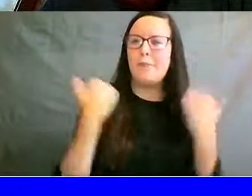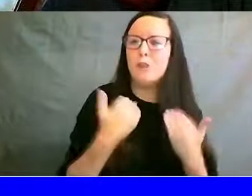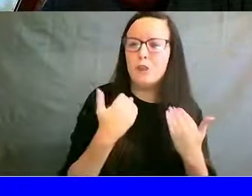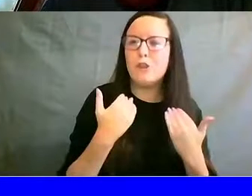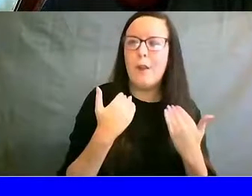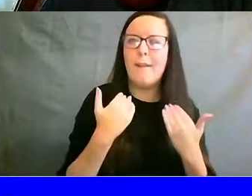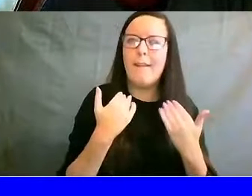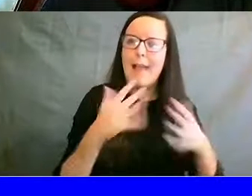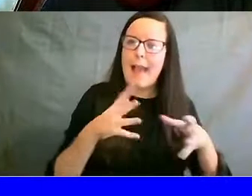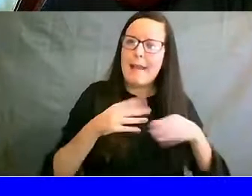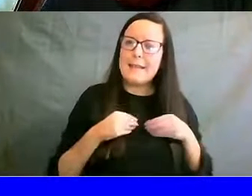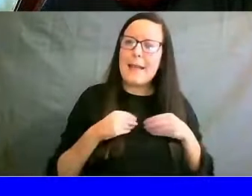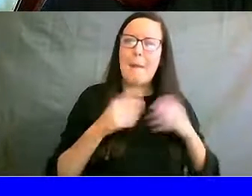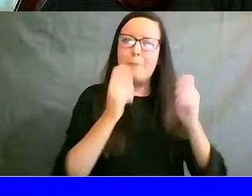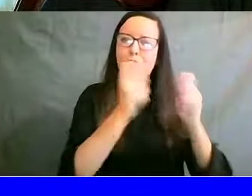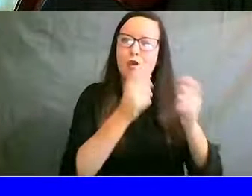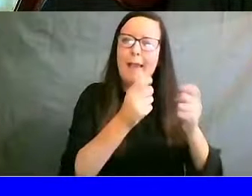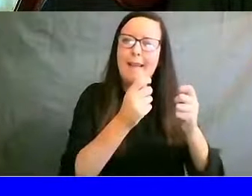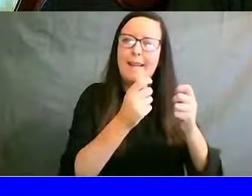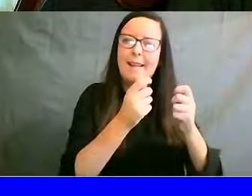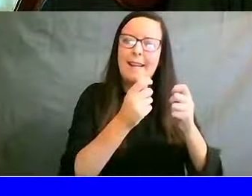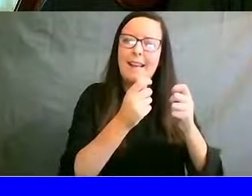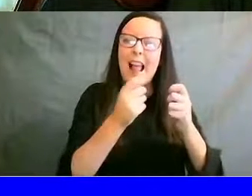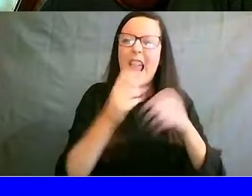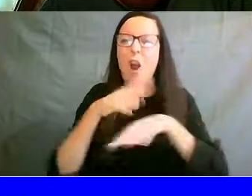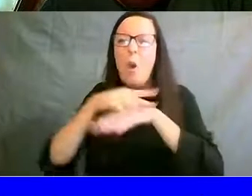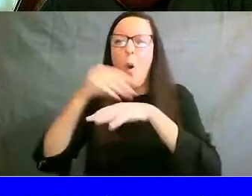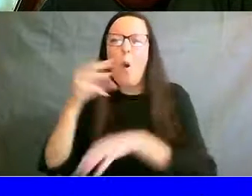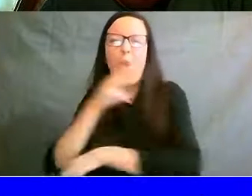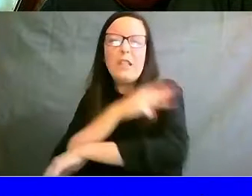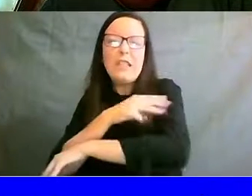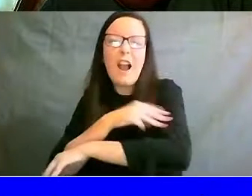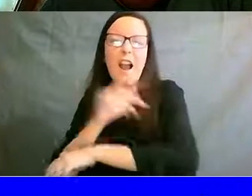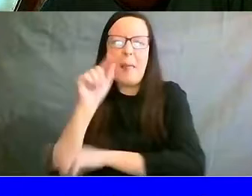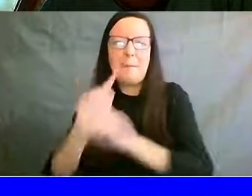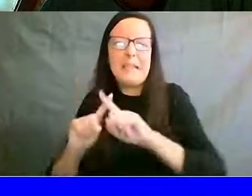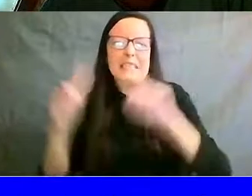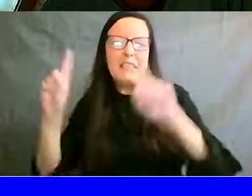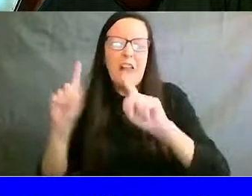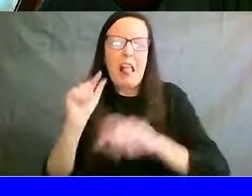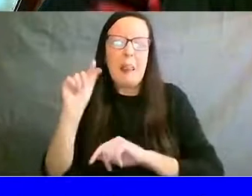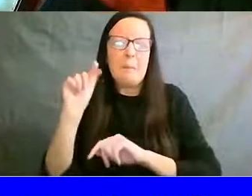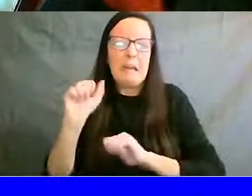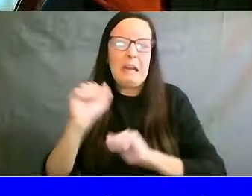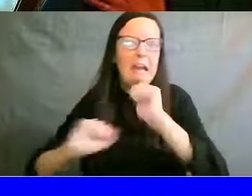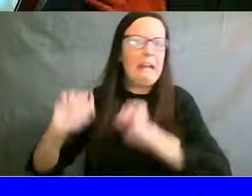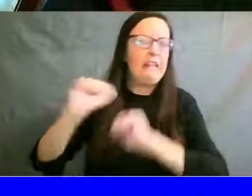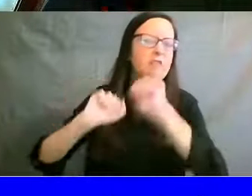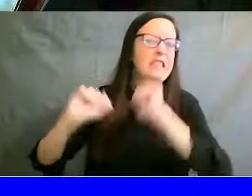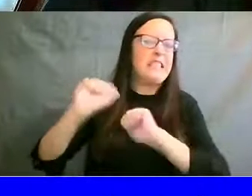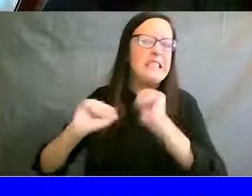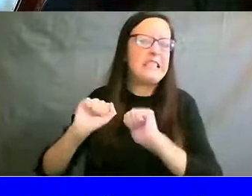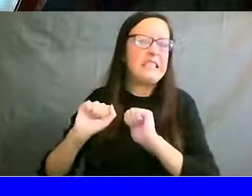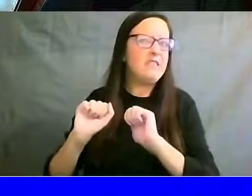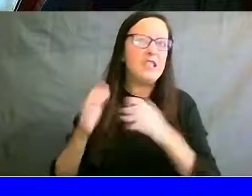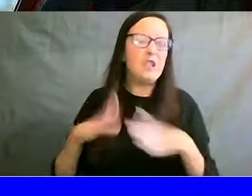guard, who kind of, because it kind of changed the way you do cross-examination, and there was a bit of a resistance, but certainly younger barristers